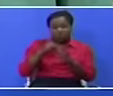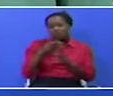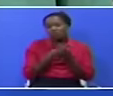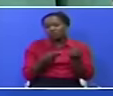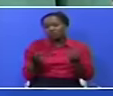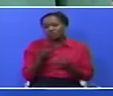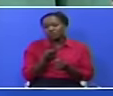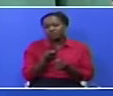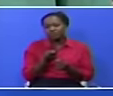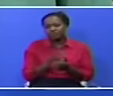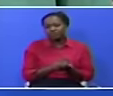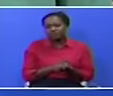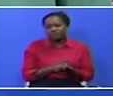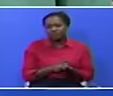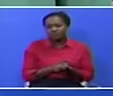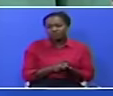well?